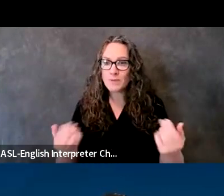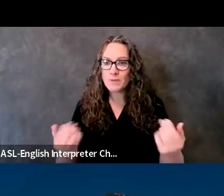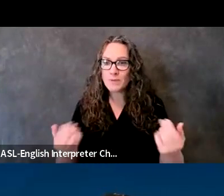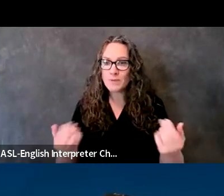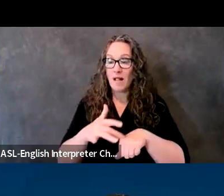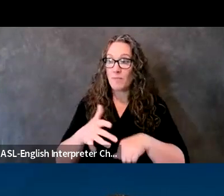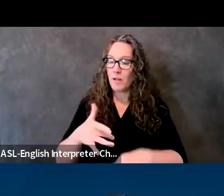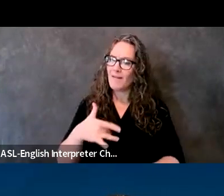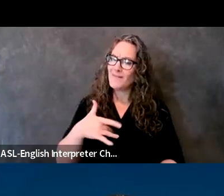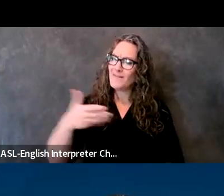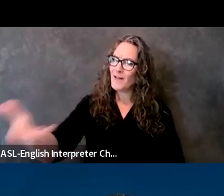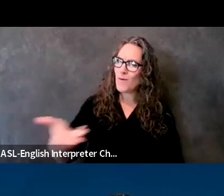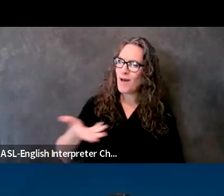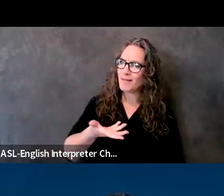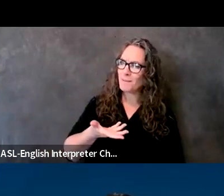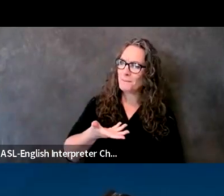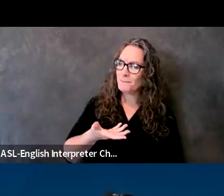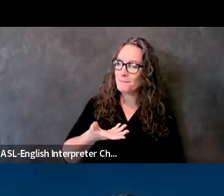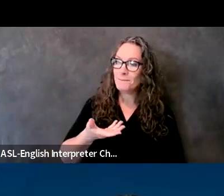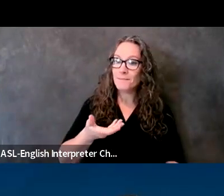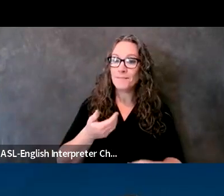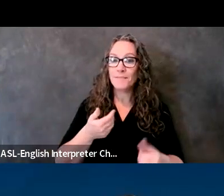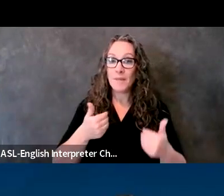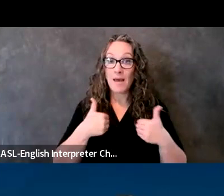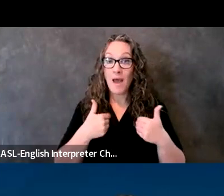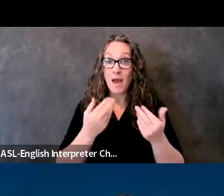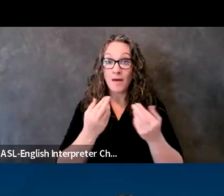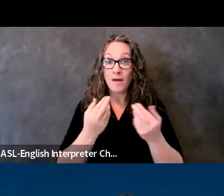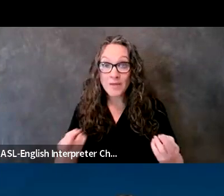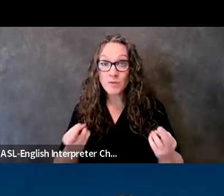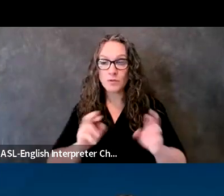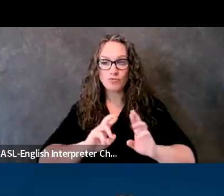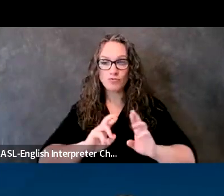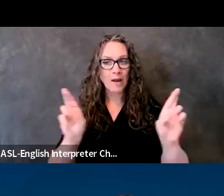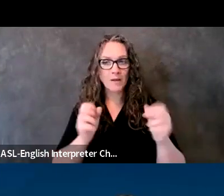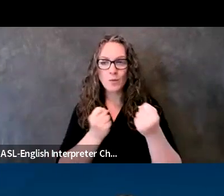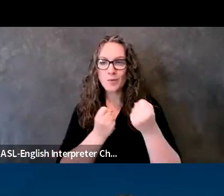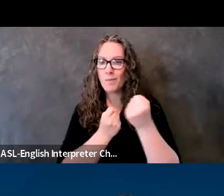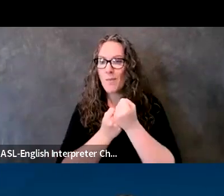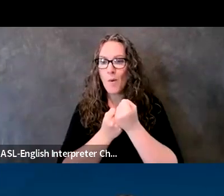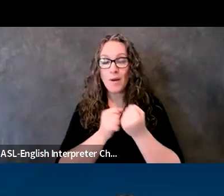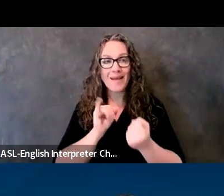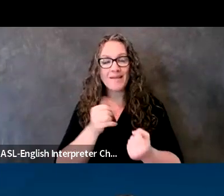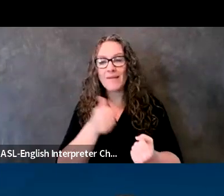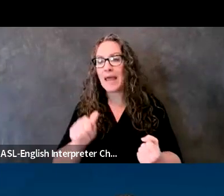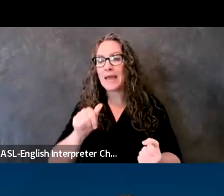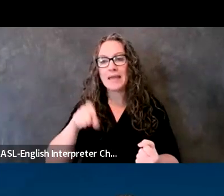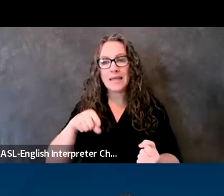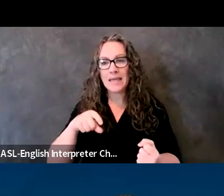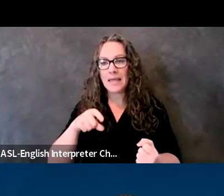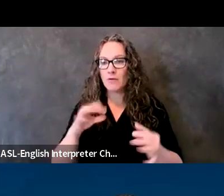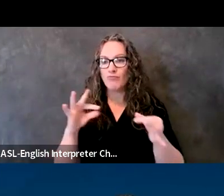that there are resources available to support them if there's any need there related to